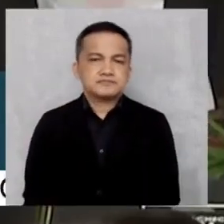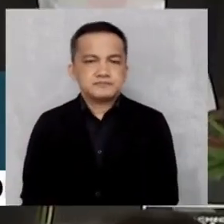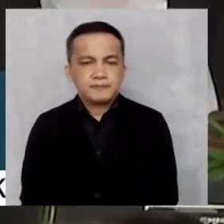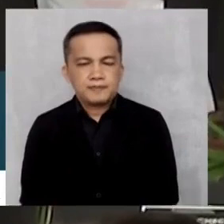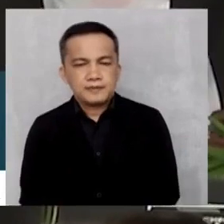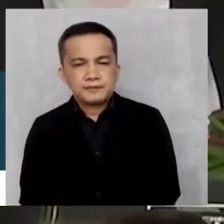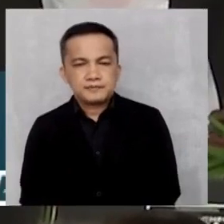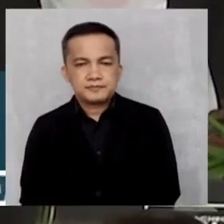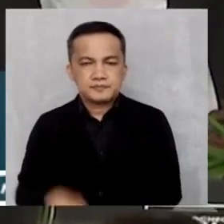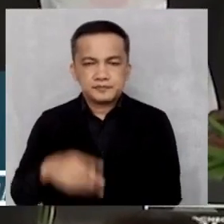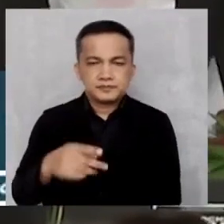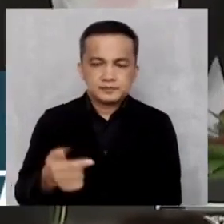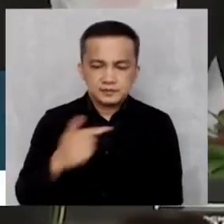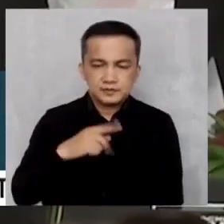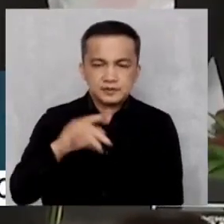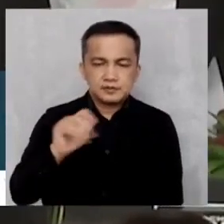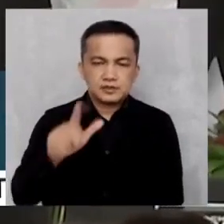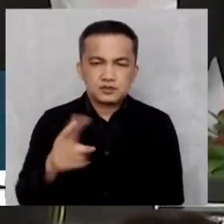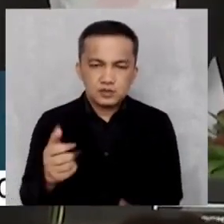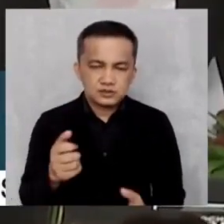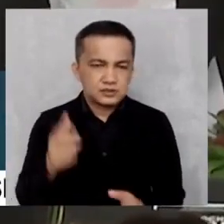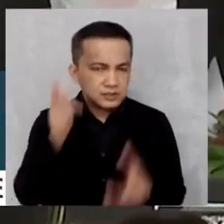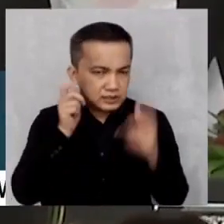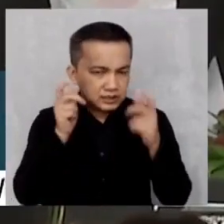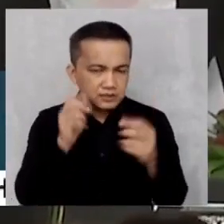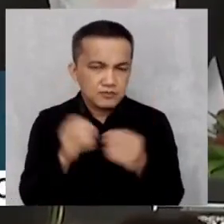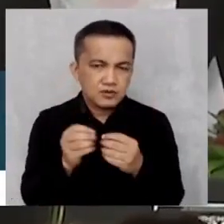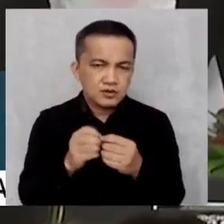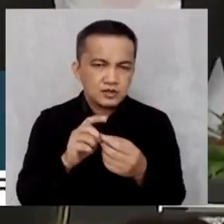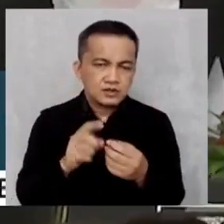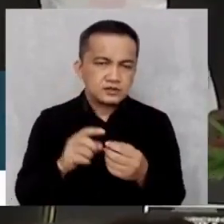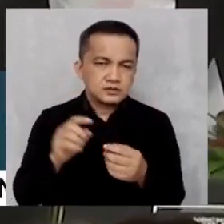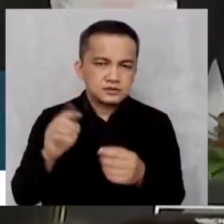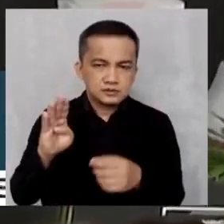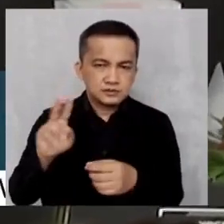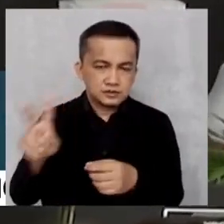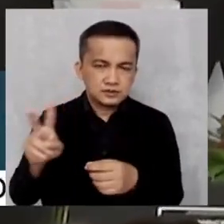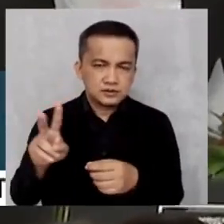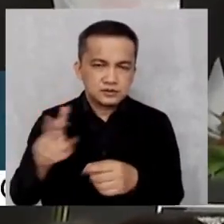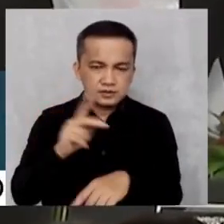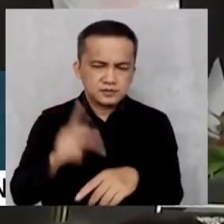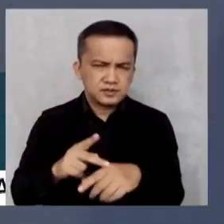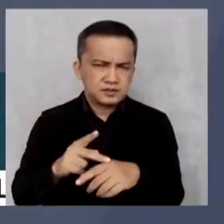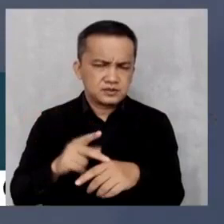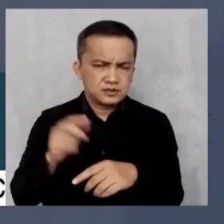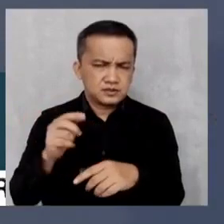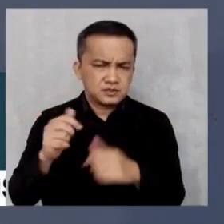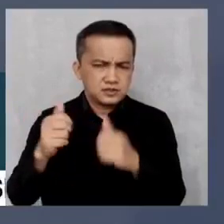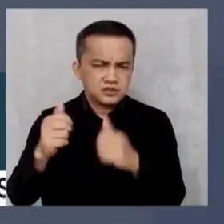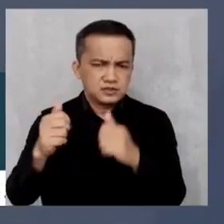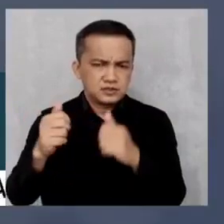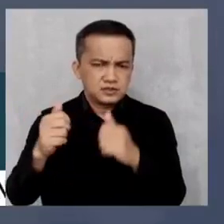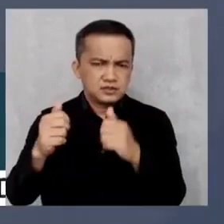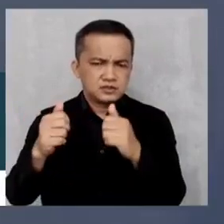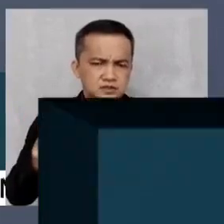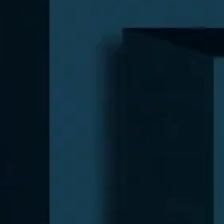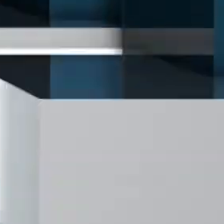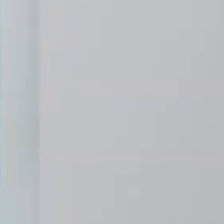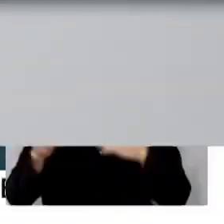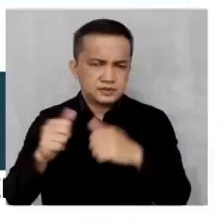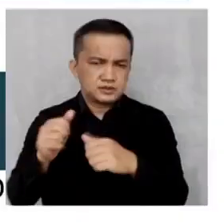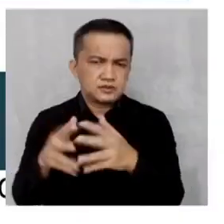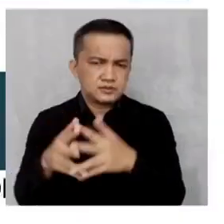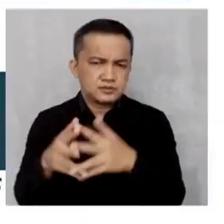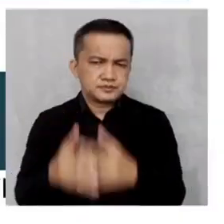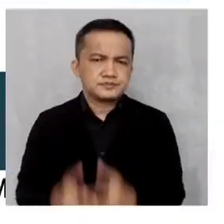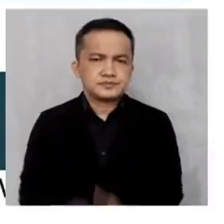Pimentel also wants to hear more from the president about the Philippine government's deals with the United States. What are